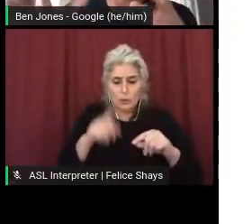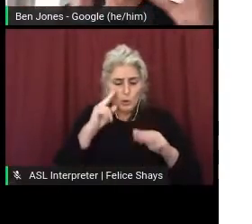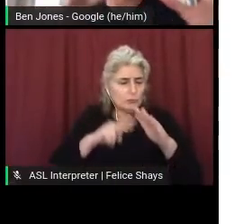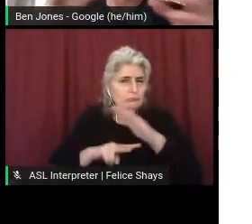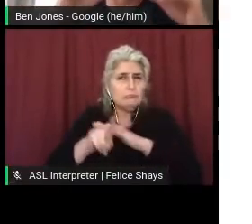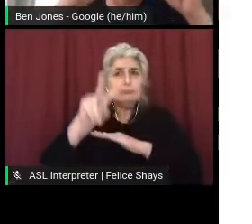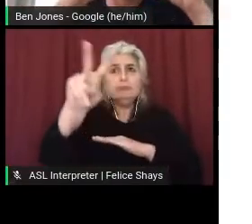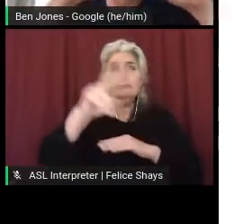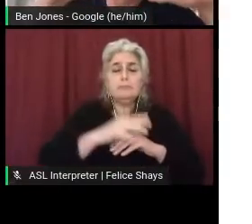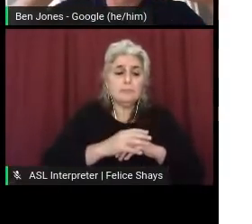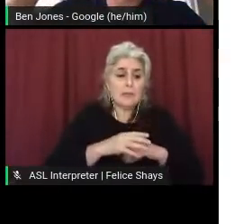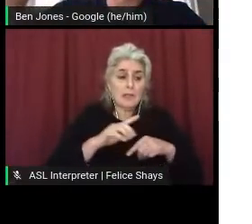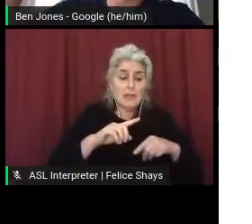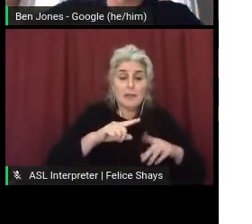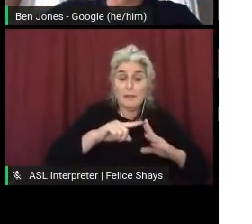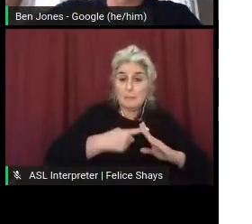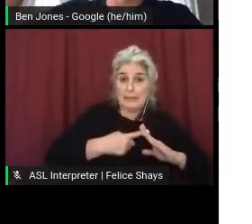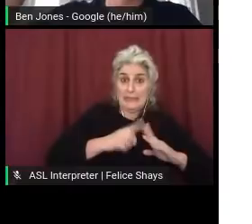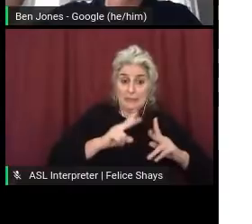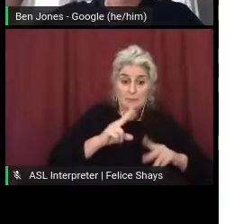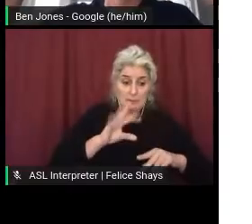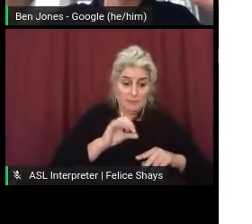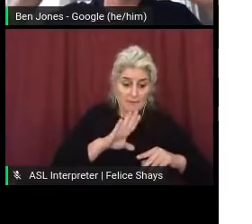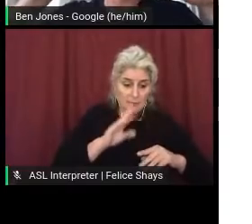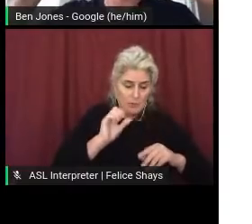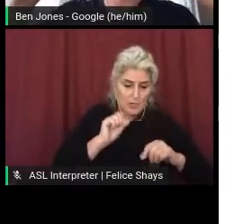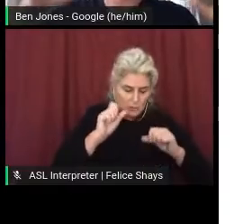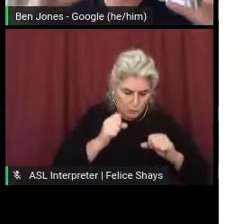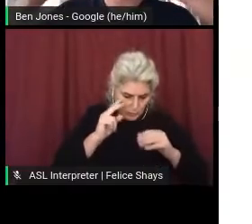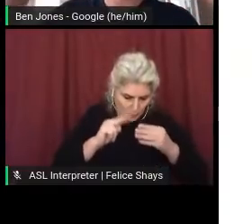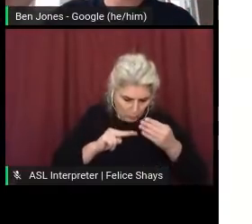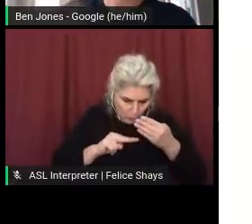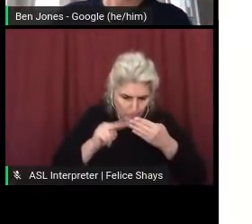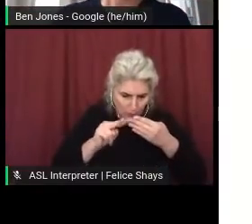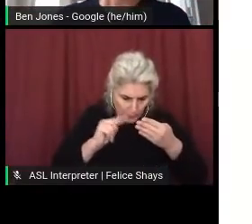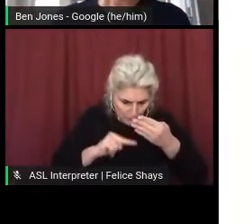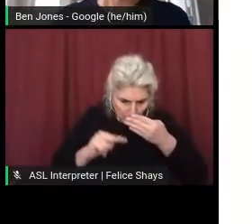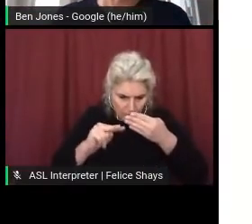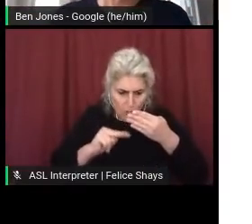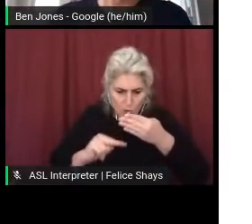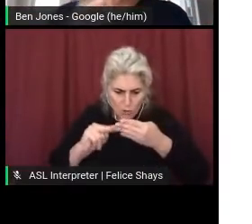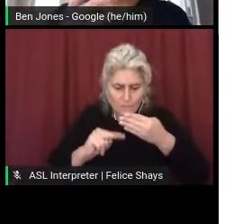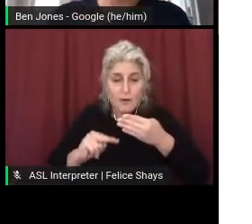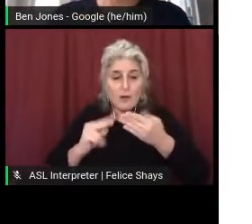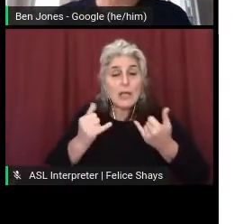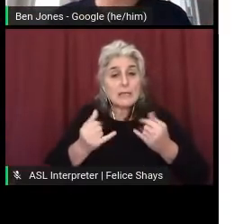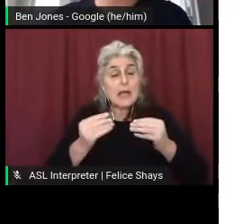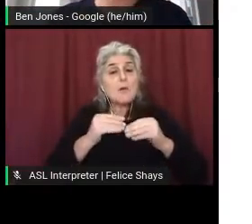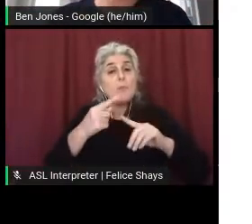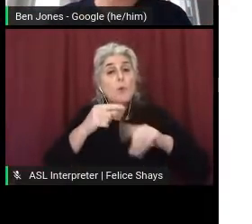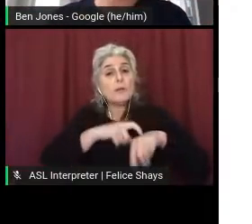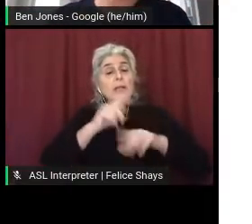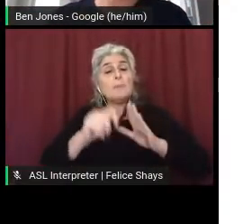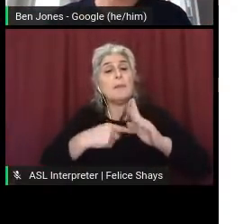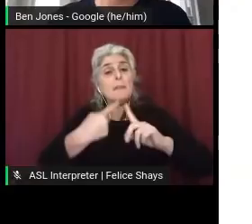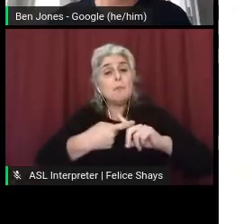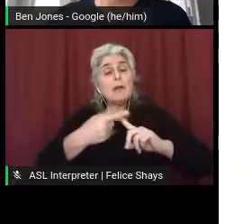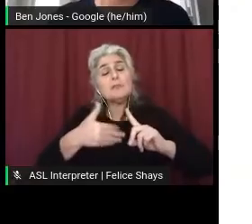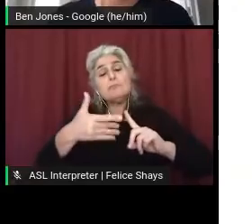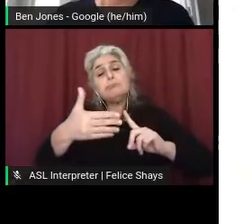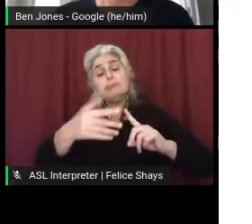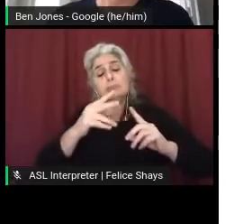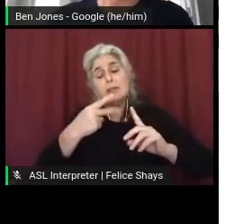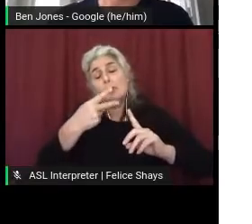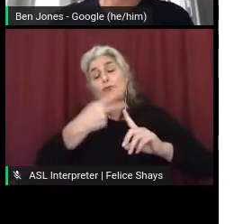it's starting to be 6 weeks. You start to see a little bit more planning and anticipation. Now we're looking out sort of